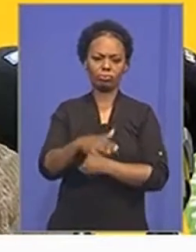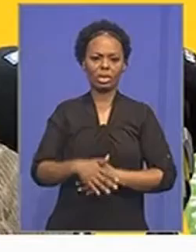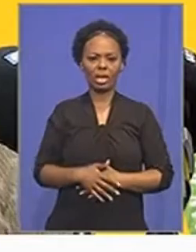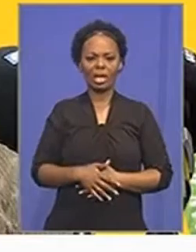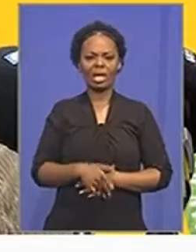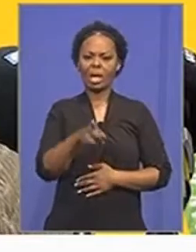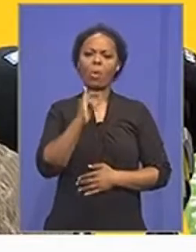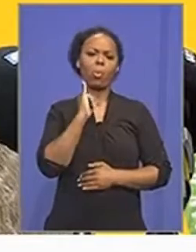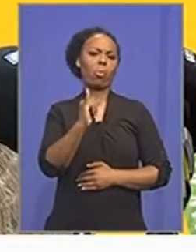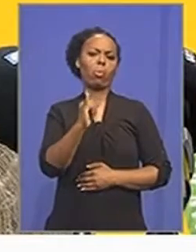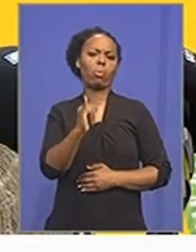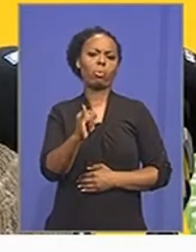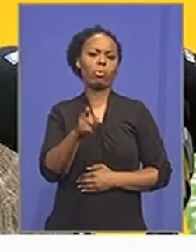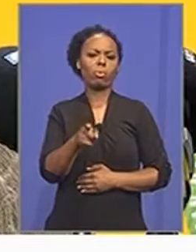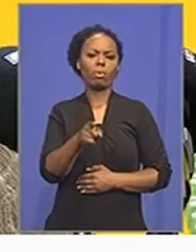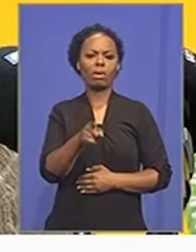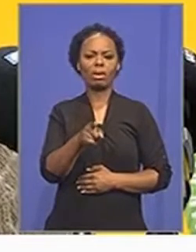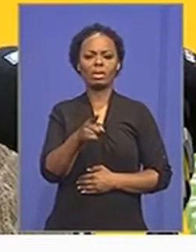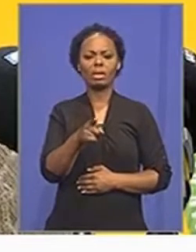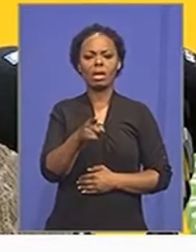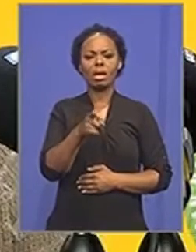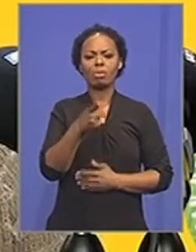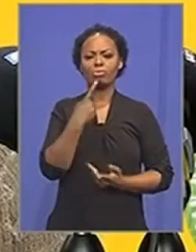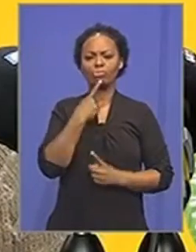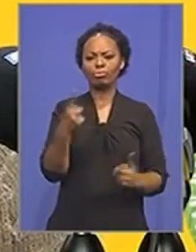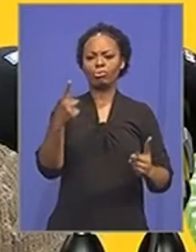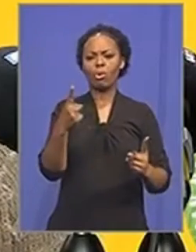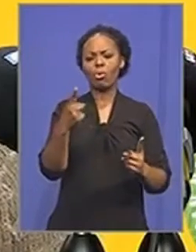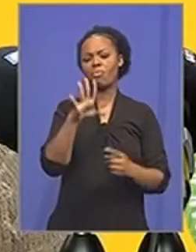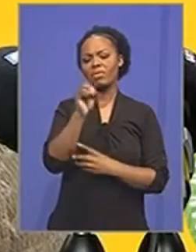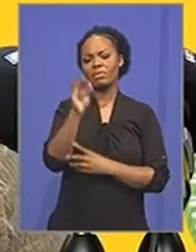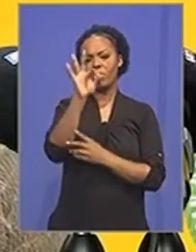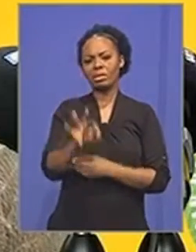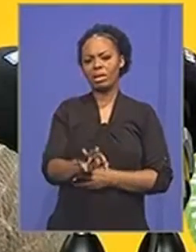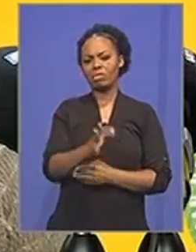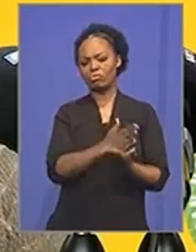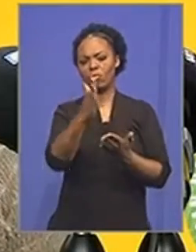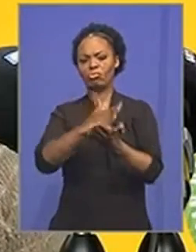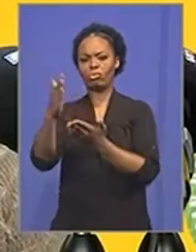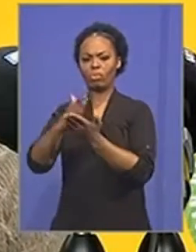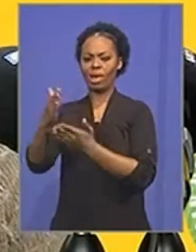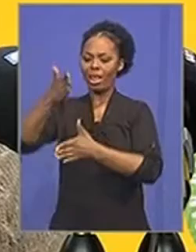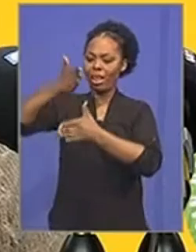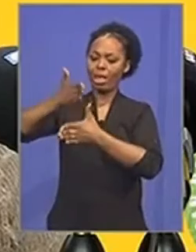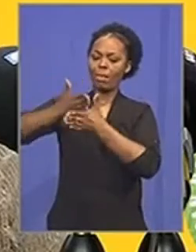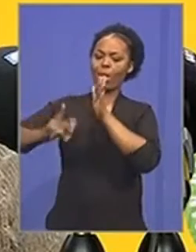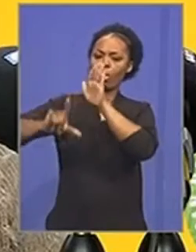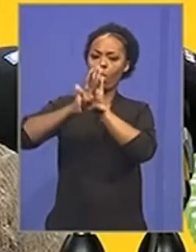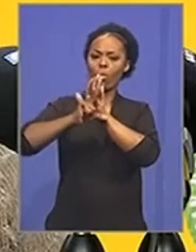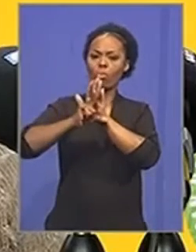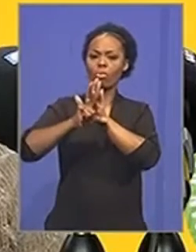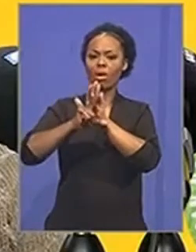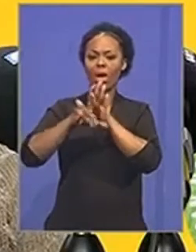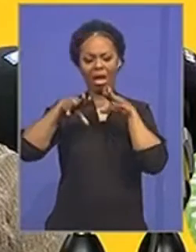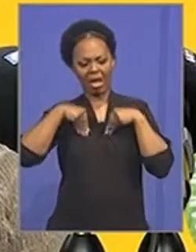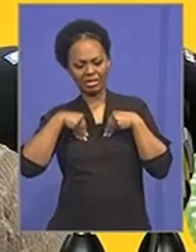it reduced staff by 50%. The labour law does not allow us to simply willy-nilly